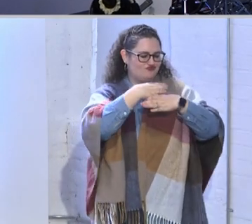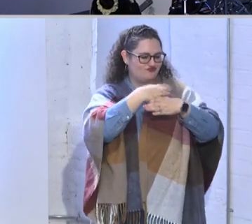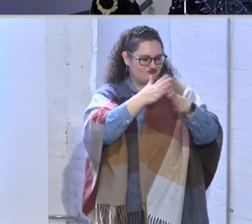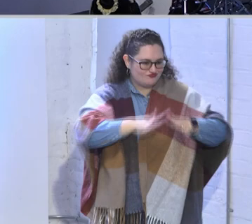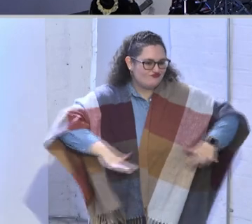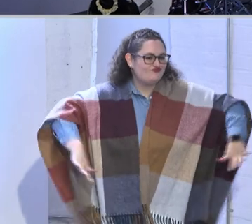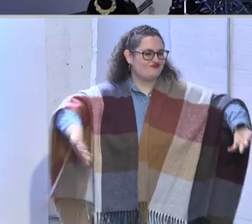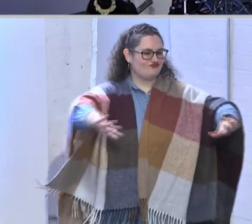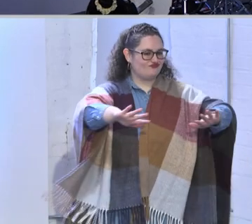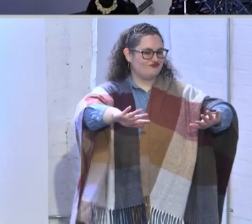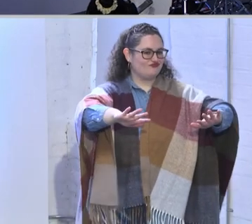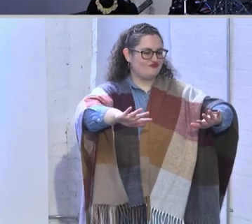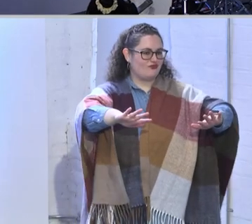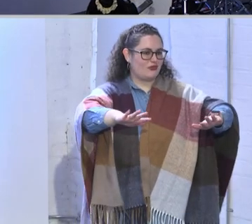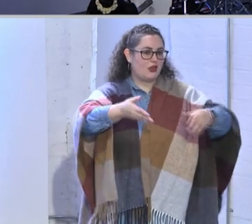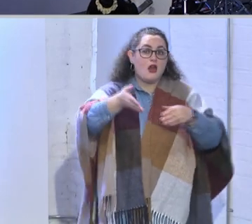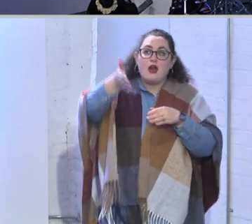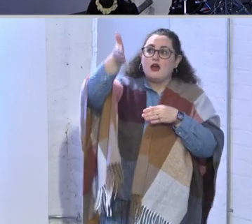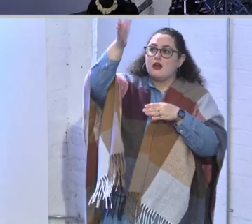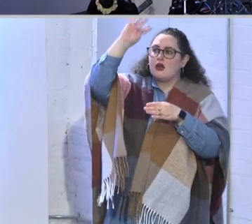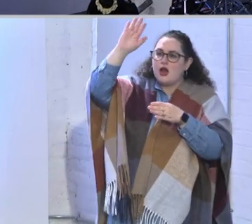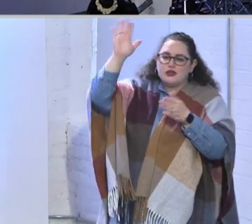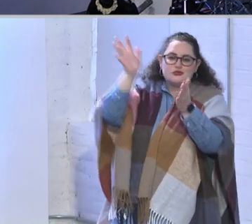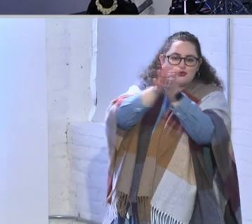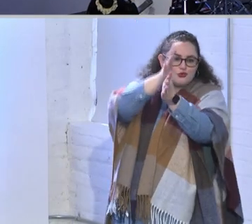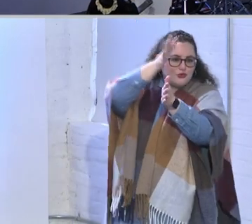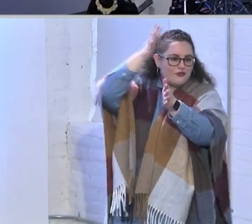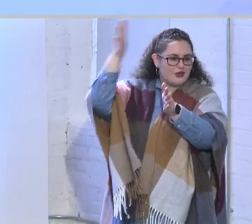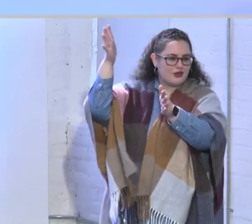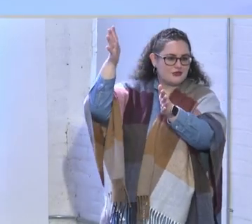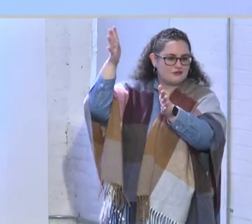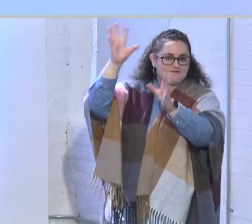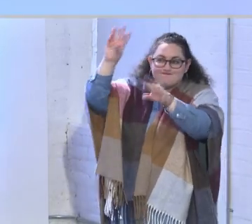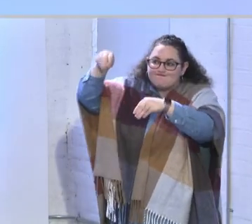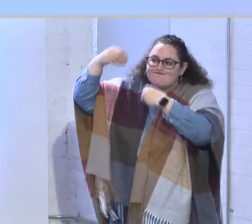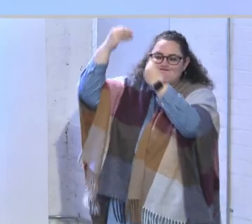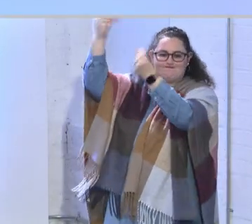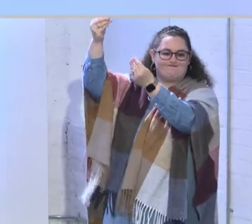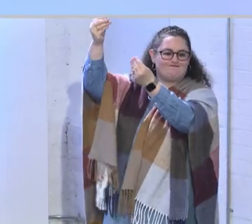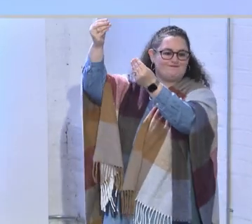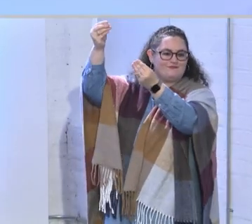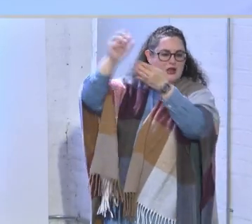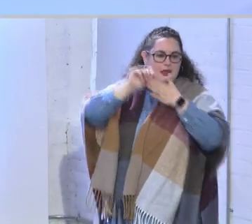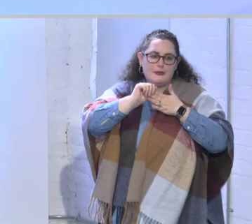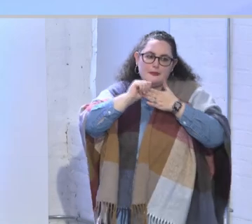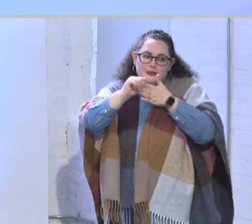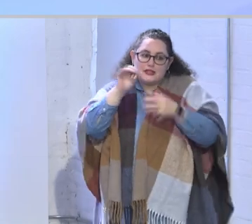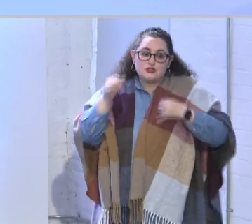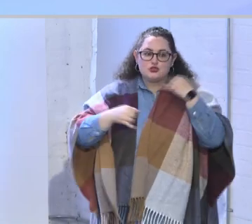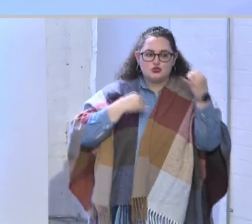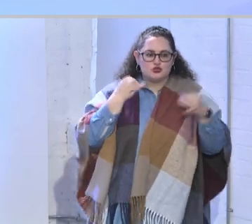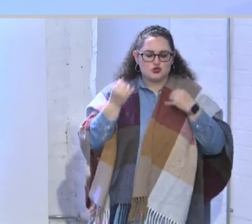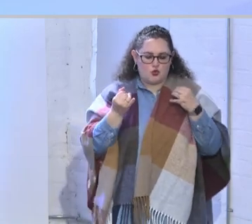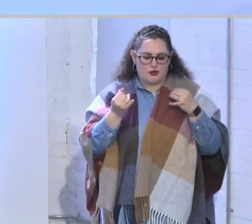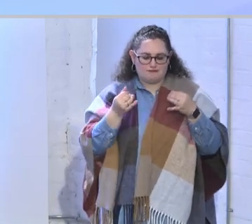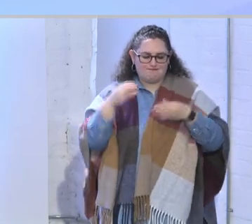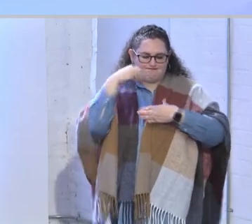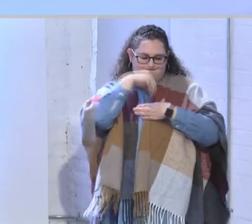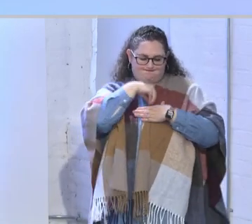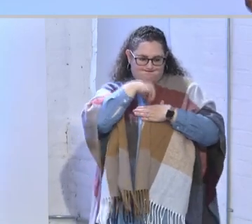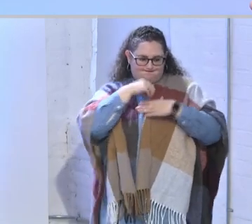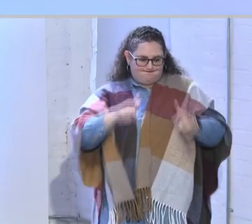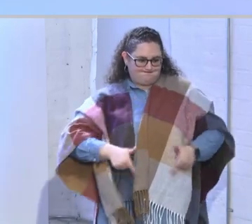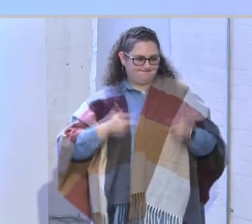when God is glorified, in other words, then this leads to a joy in our life because if our life